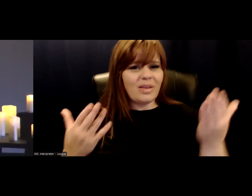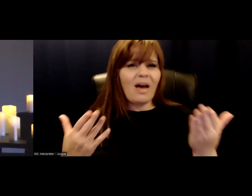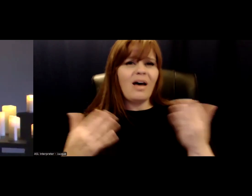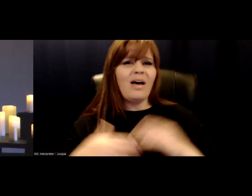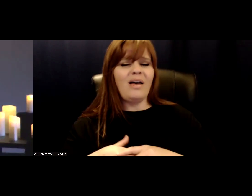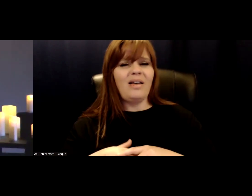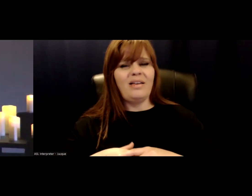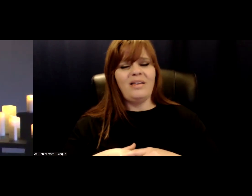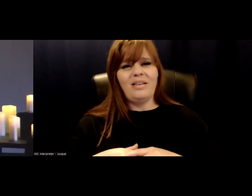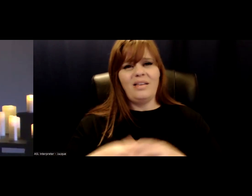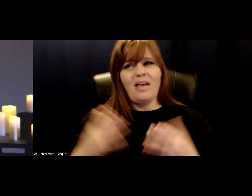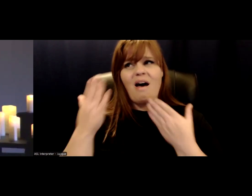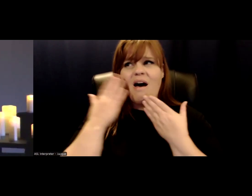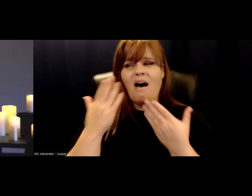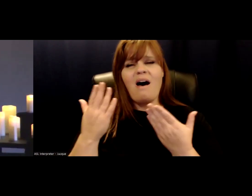hallelujah,